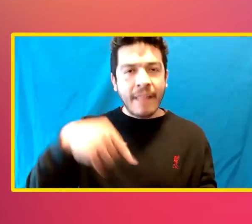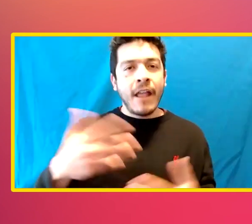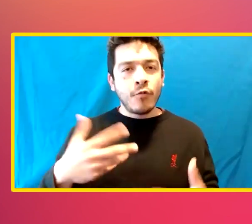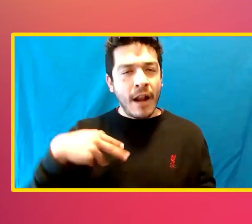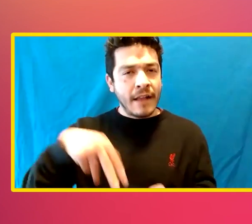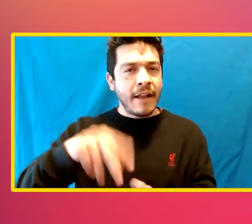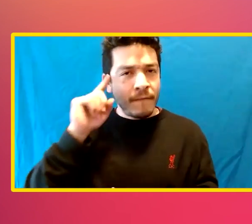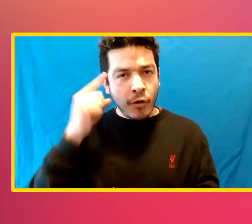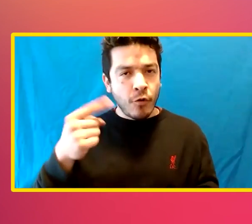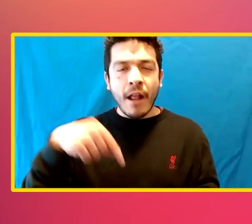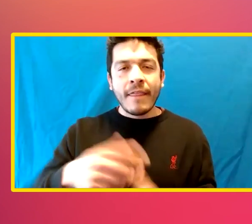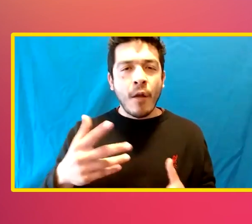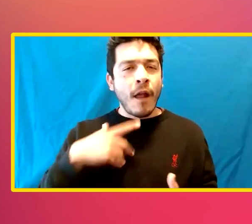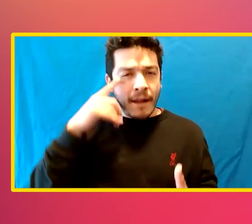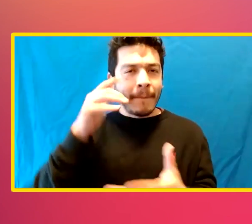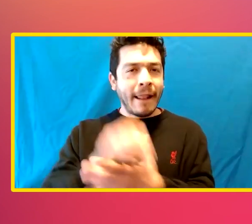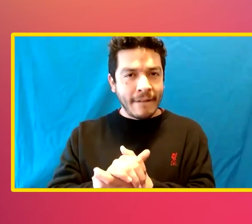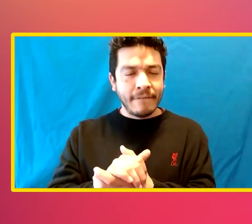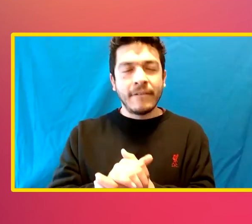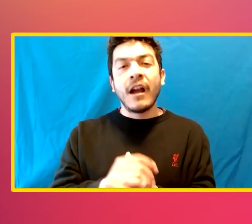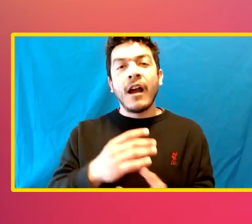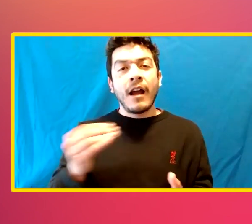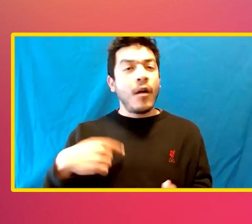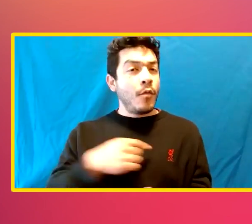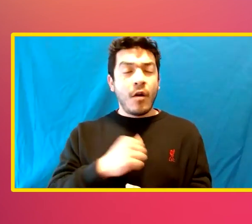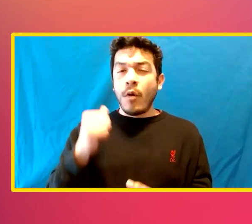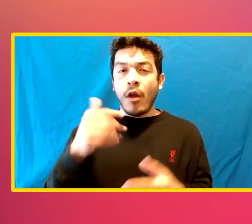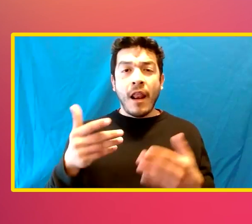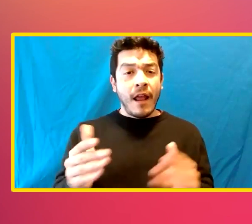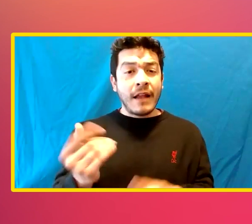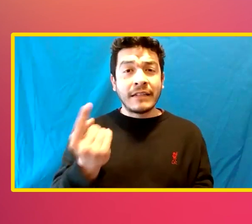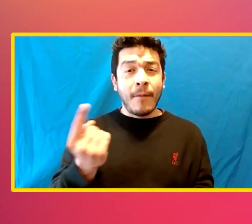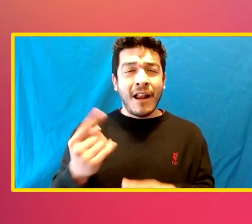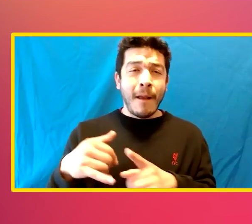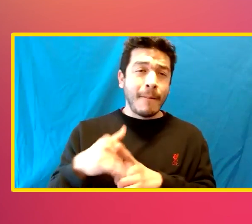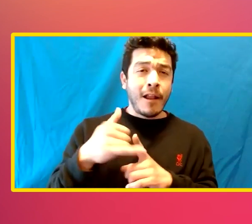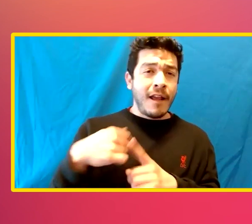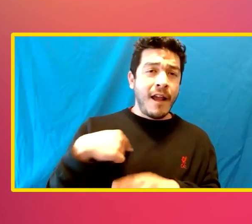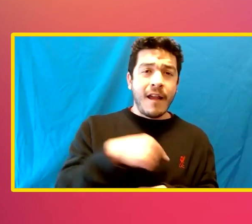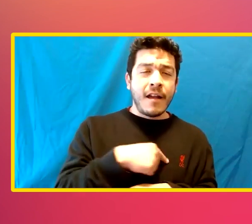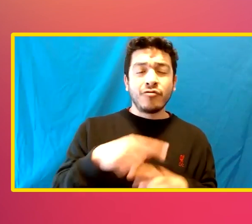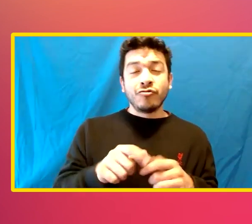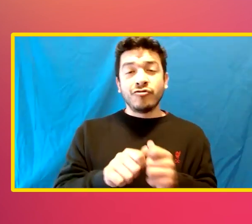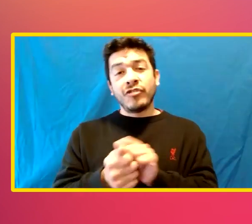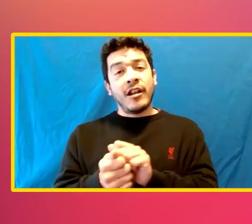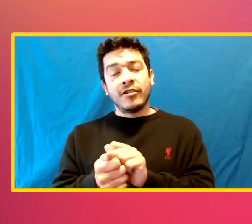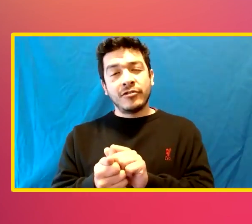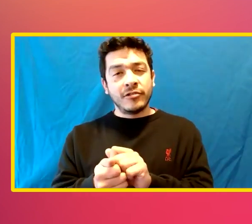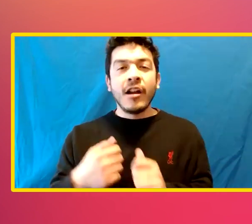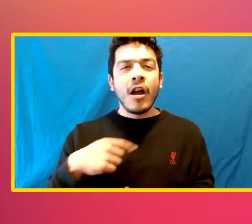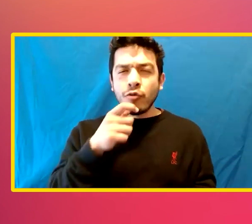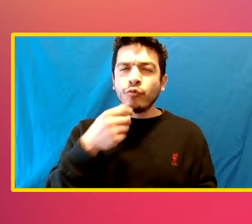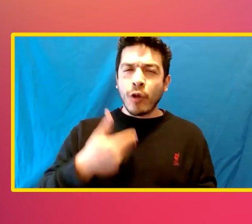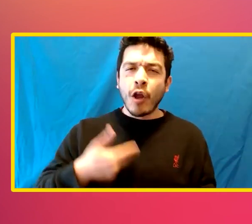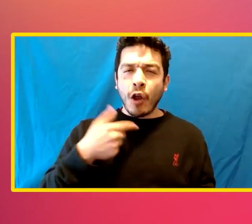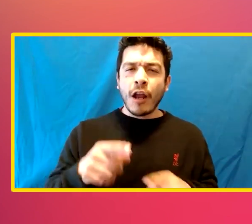stand for, this is what we believe in, and we're not going to let somebody bully us into doing something different. This is who we